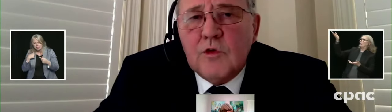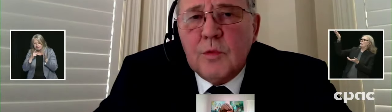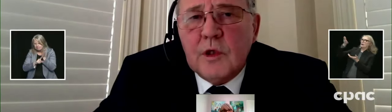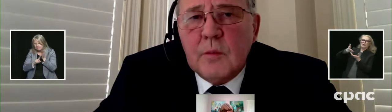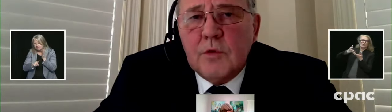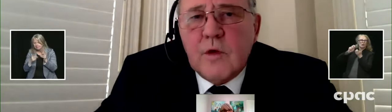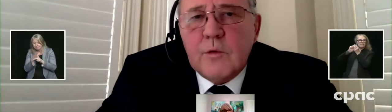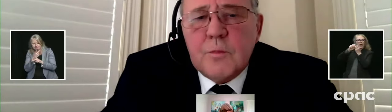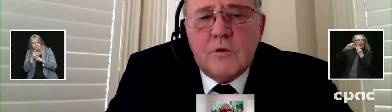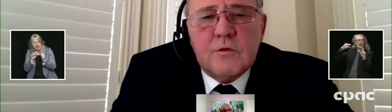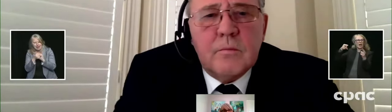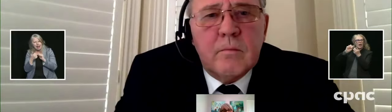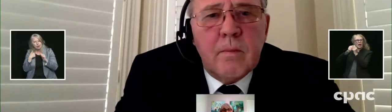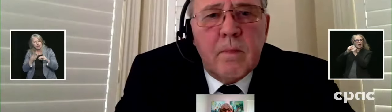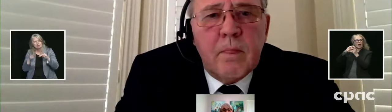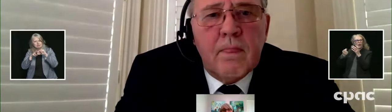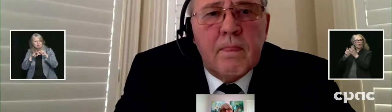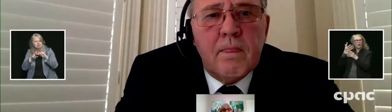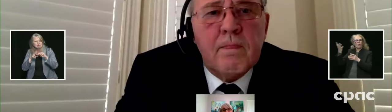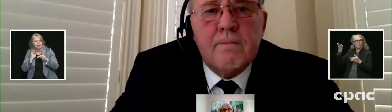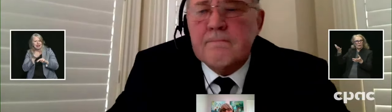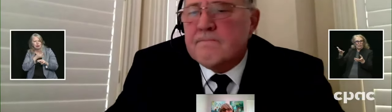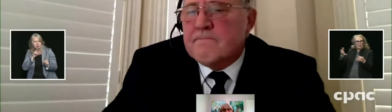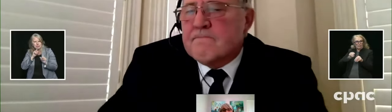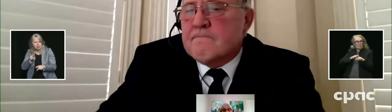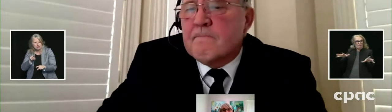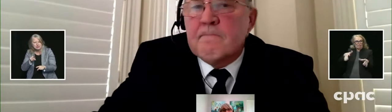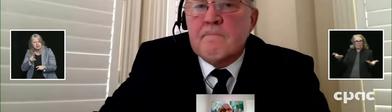in which we can improve our response.